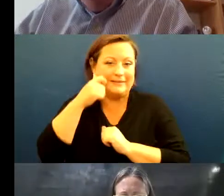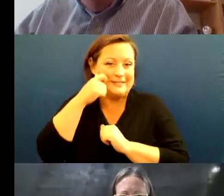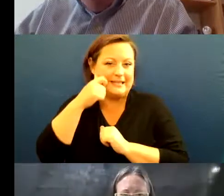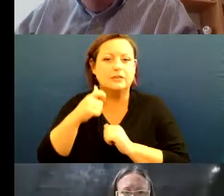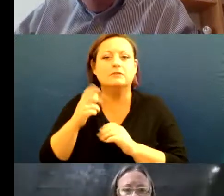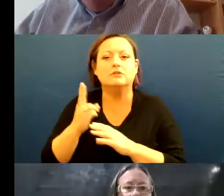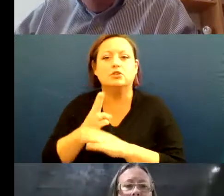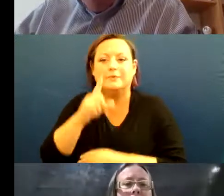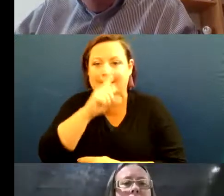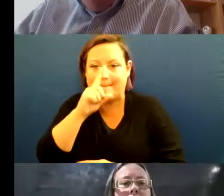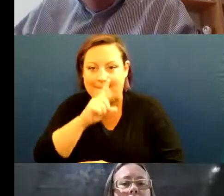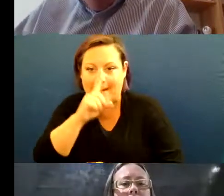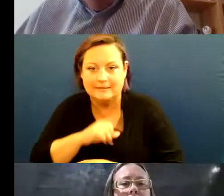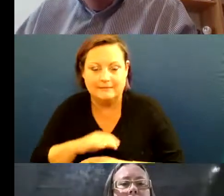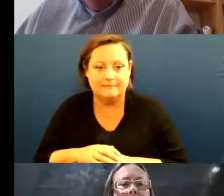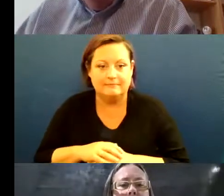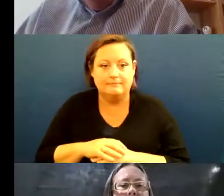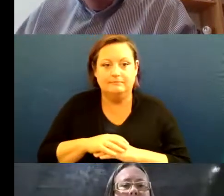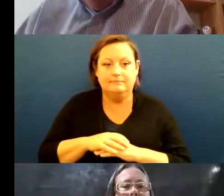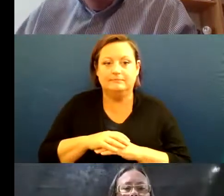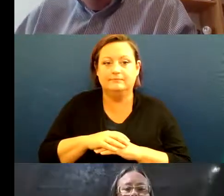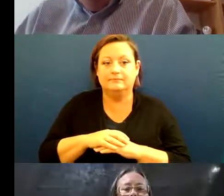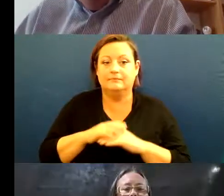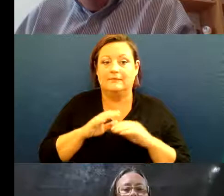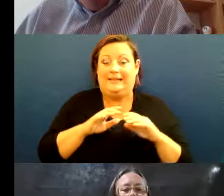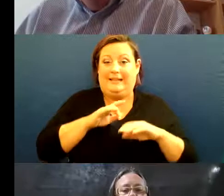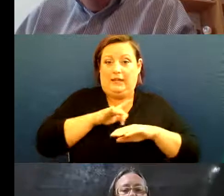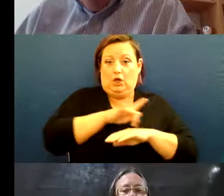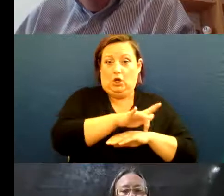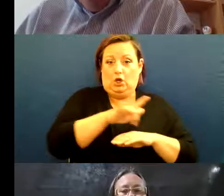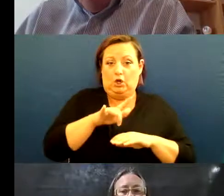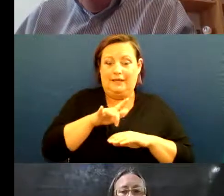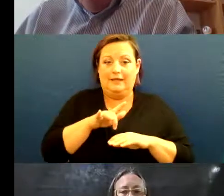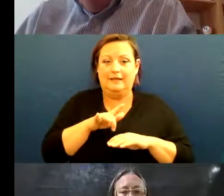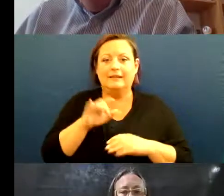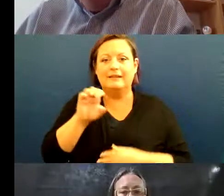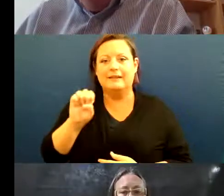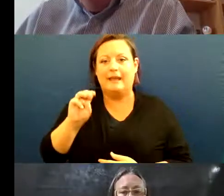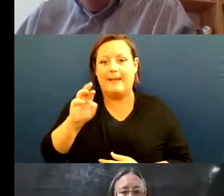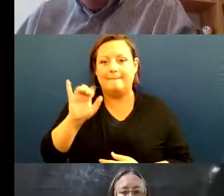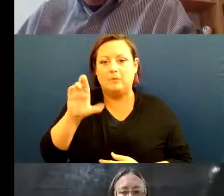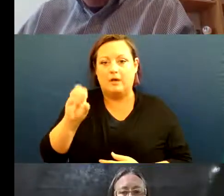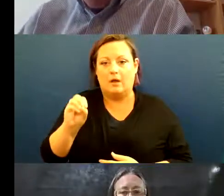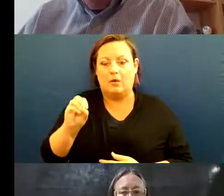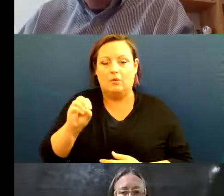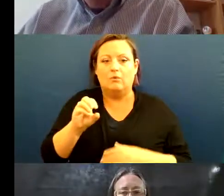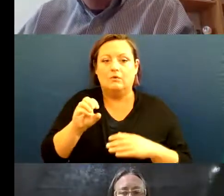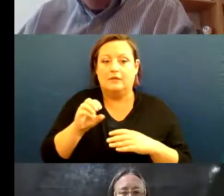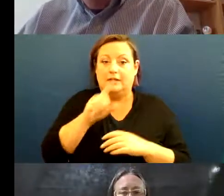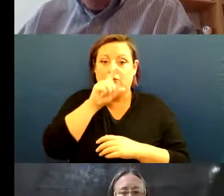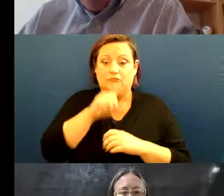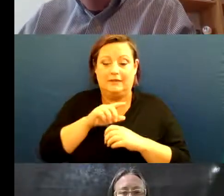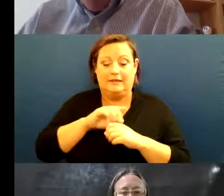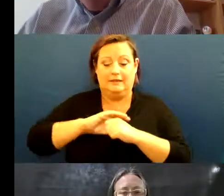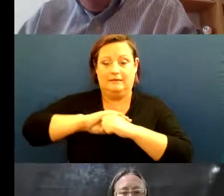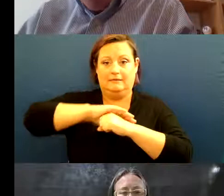So early in development, the early embryo is just covered by a